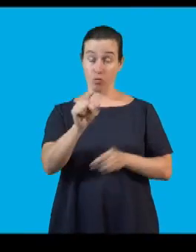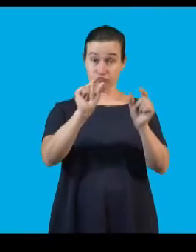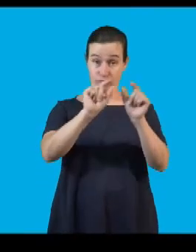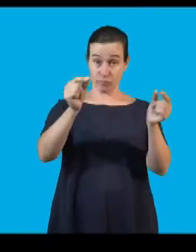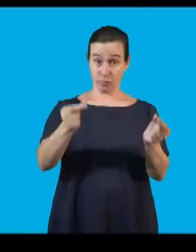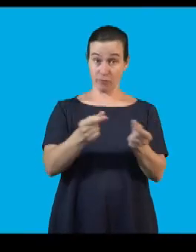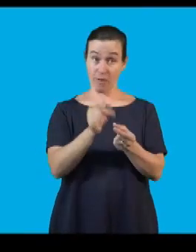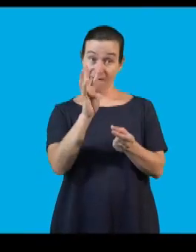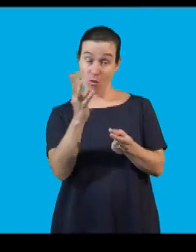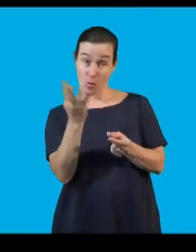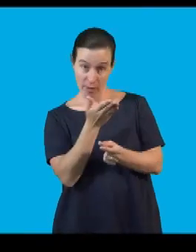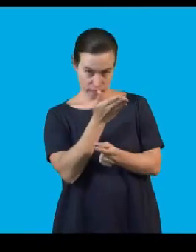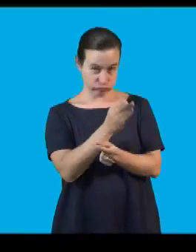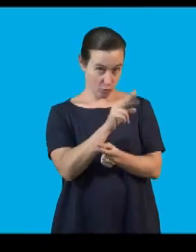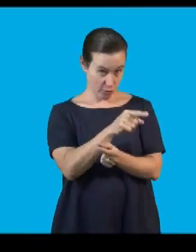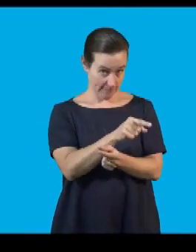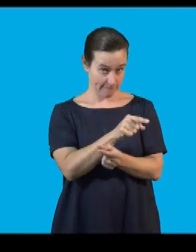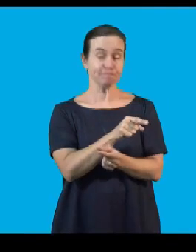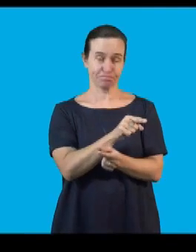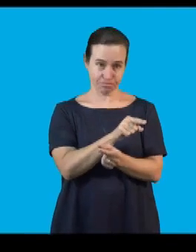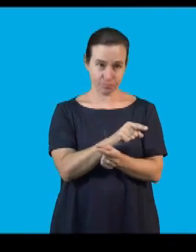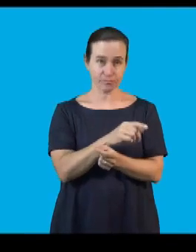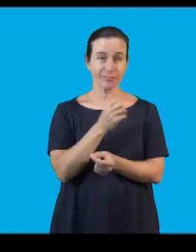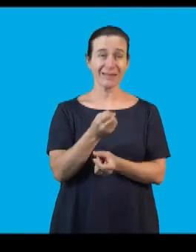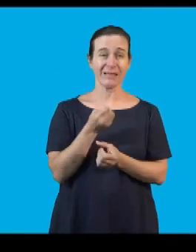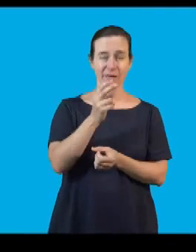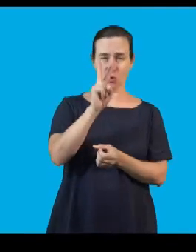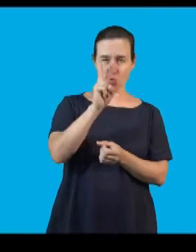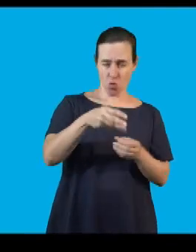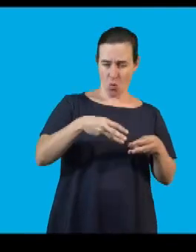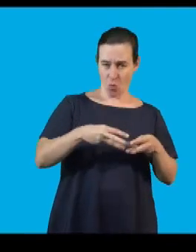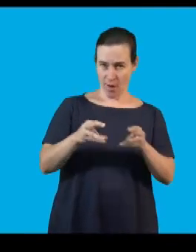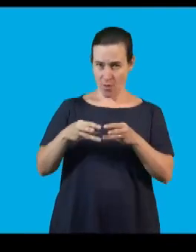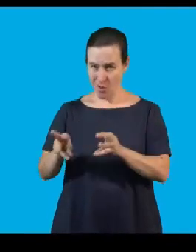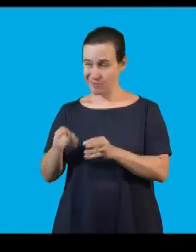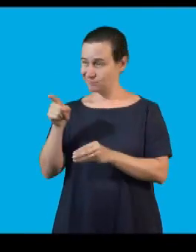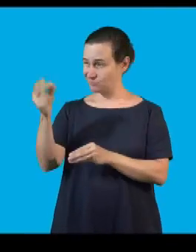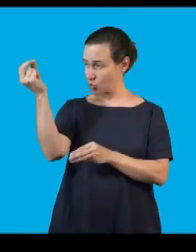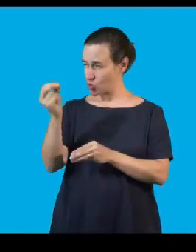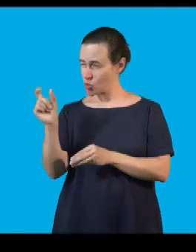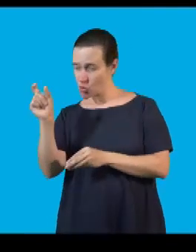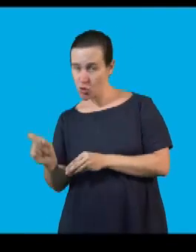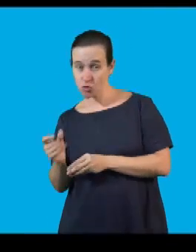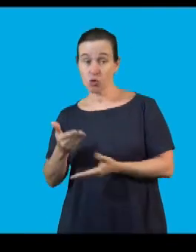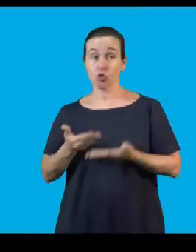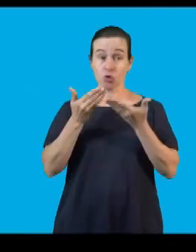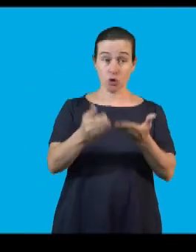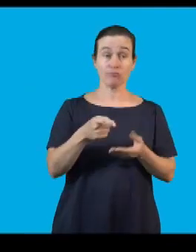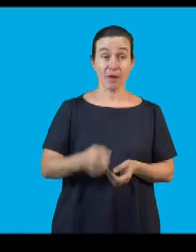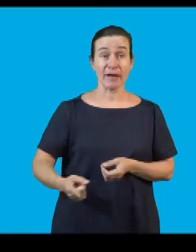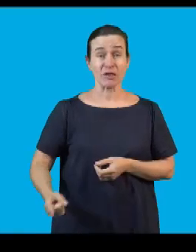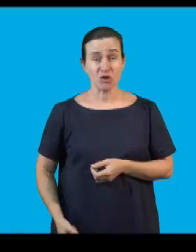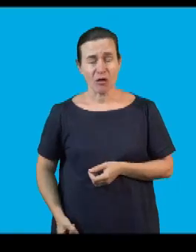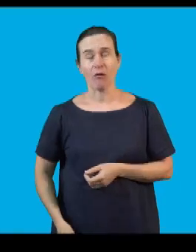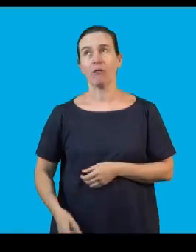frame 4, which is right there. It says, name 2 ways in which the cartoonist shows the reader that the dog